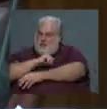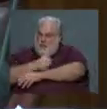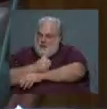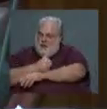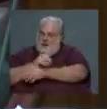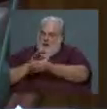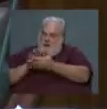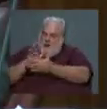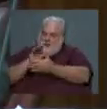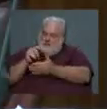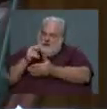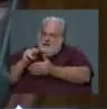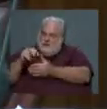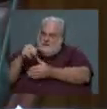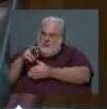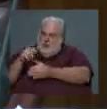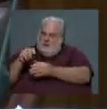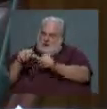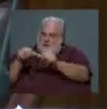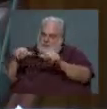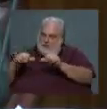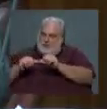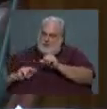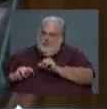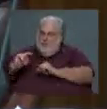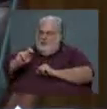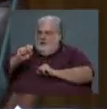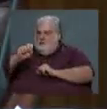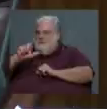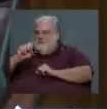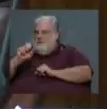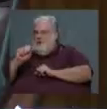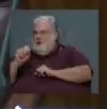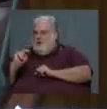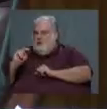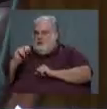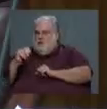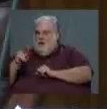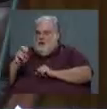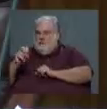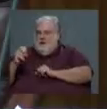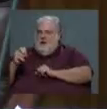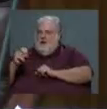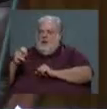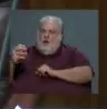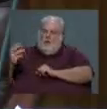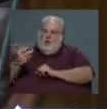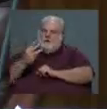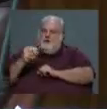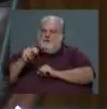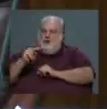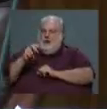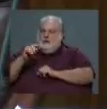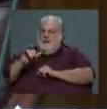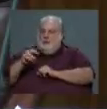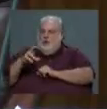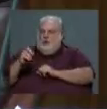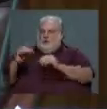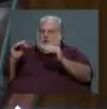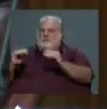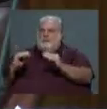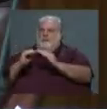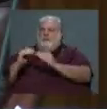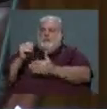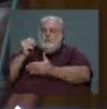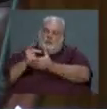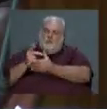Complex Long Form PID, located on the north side of Sloan Drive, 0.3 miles west of Monty Road. An ordinance to approve a plan zoning development